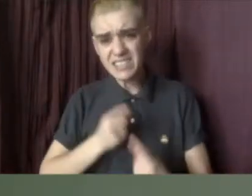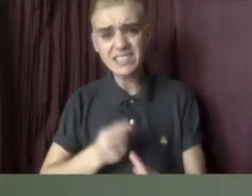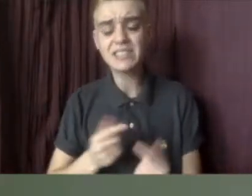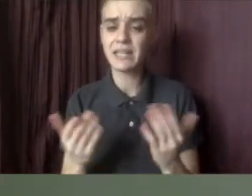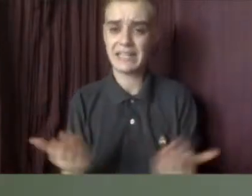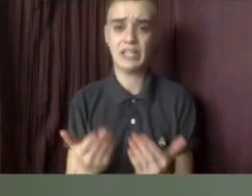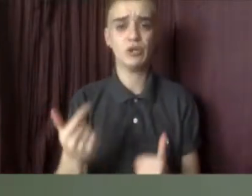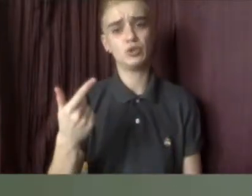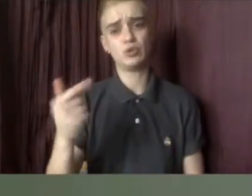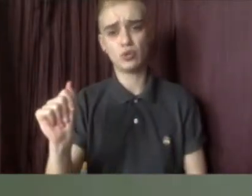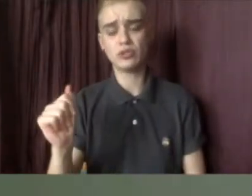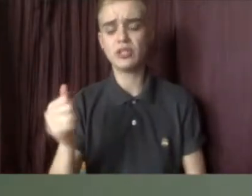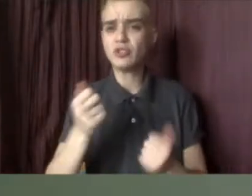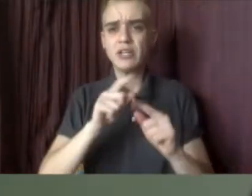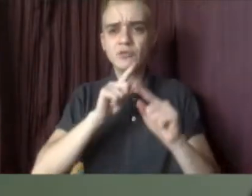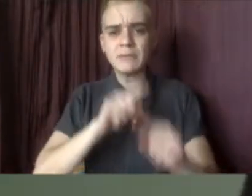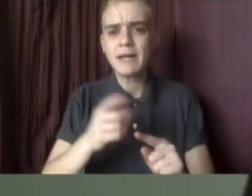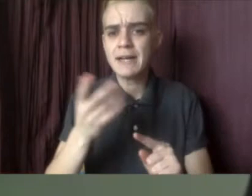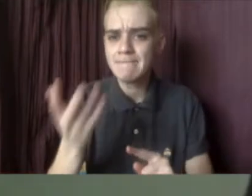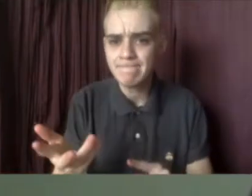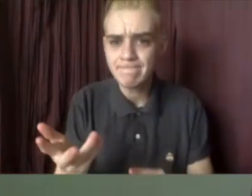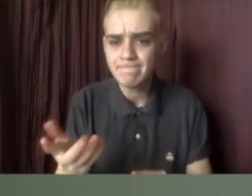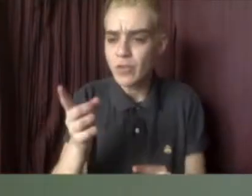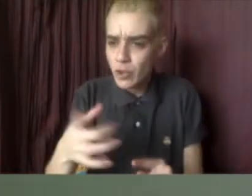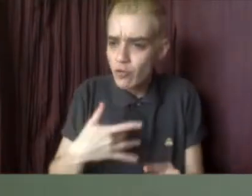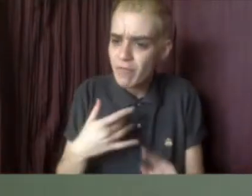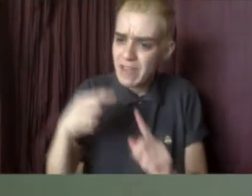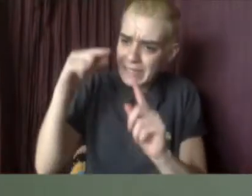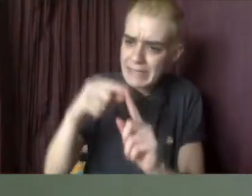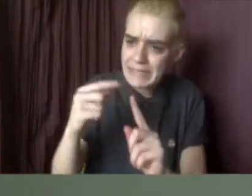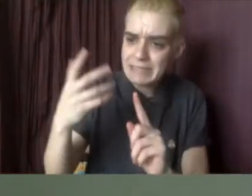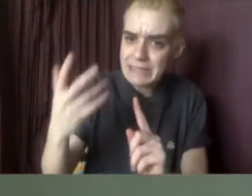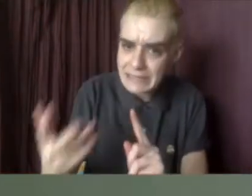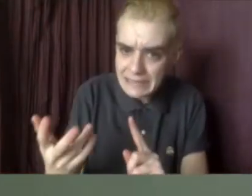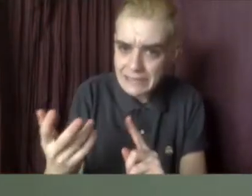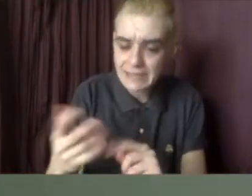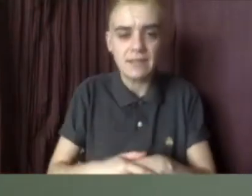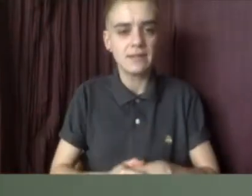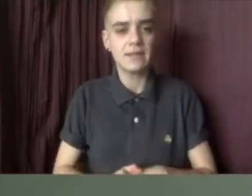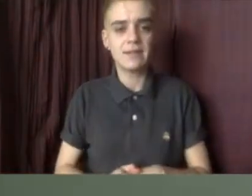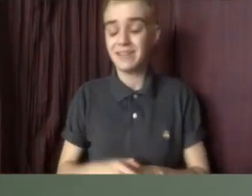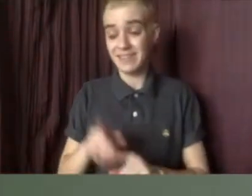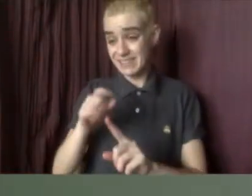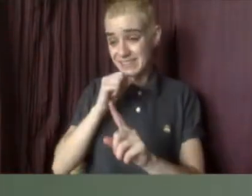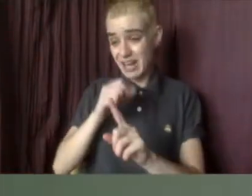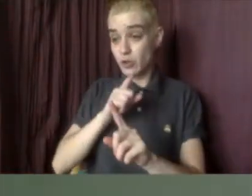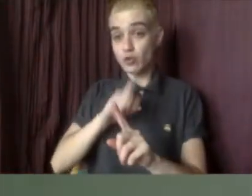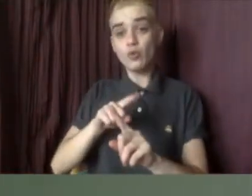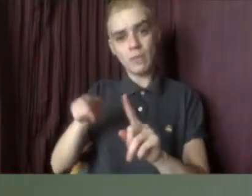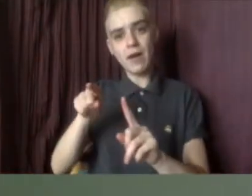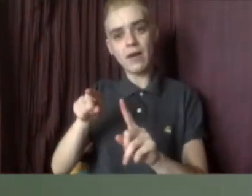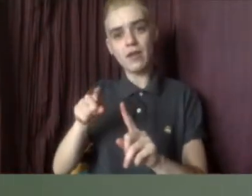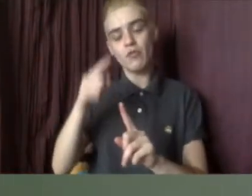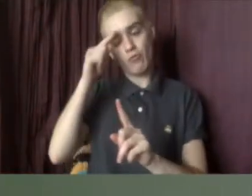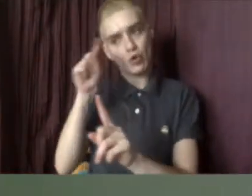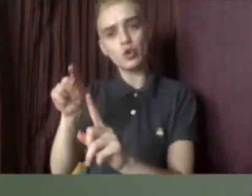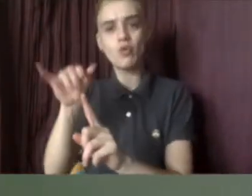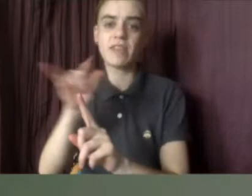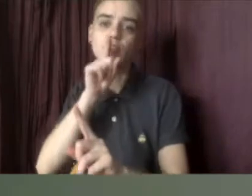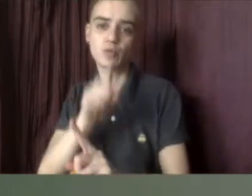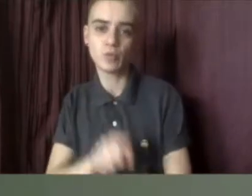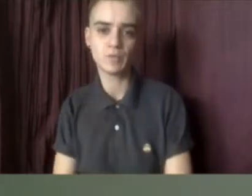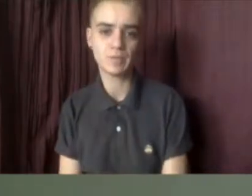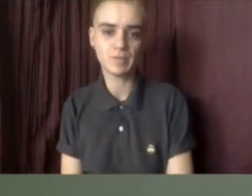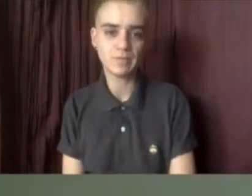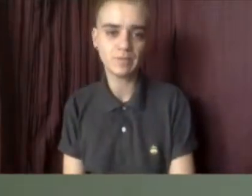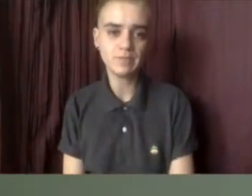election reform here in Georgia, 98 pages that I might add, I received on my desk 30 minutes before I had to vote